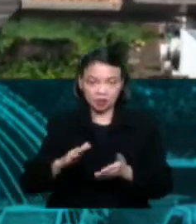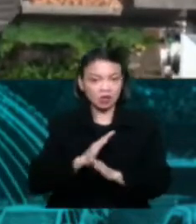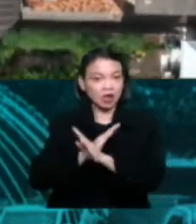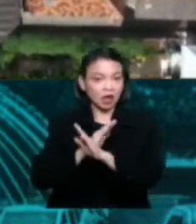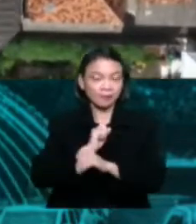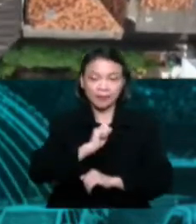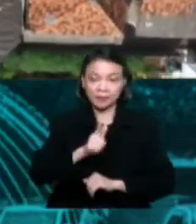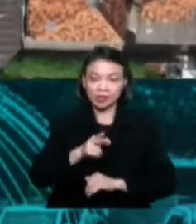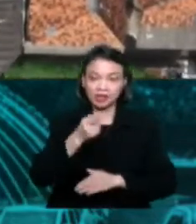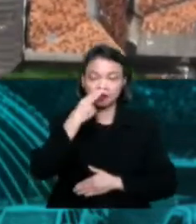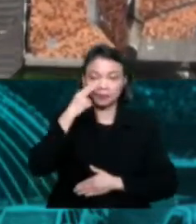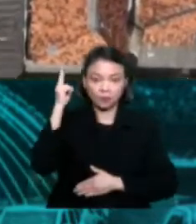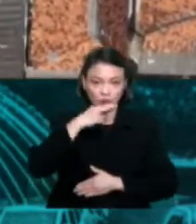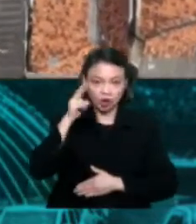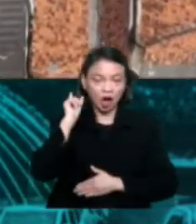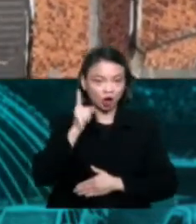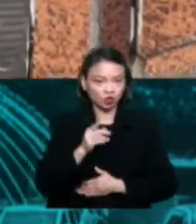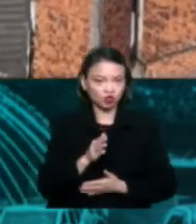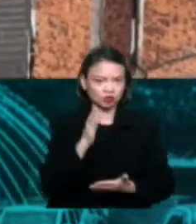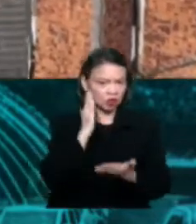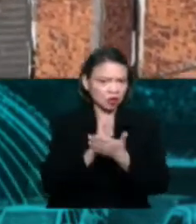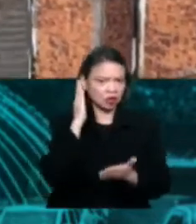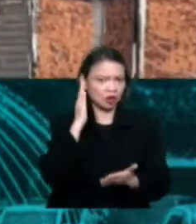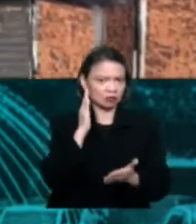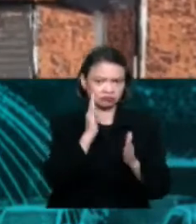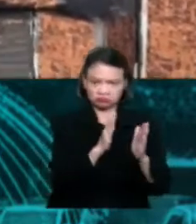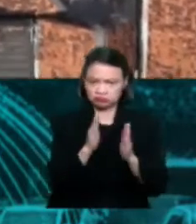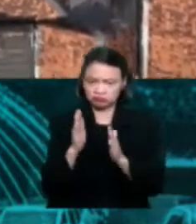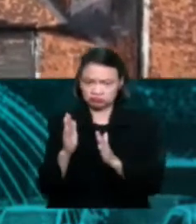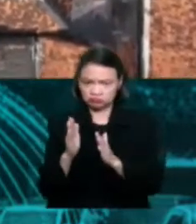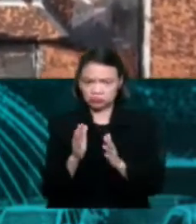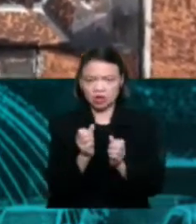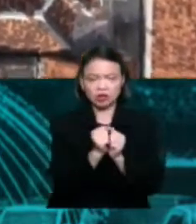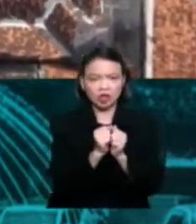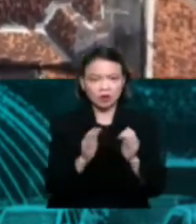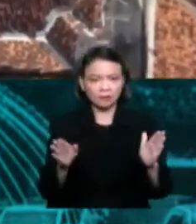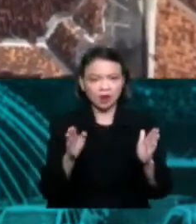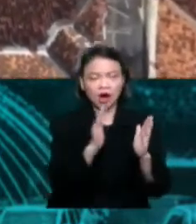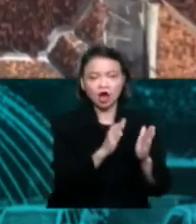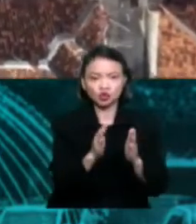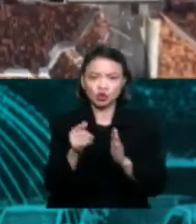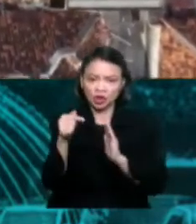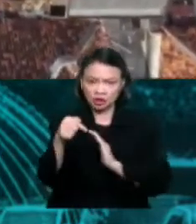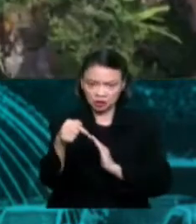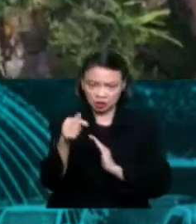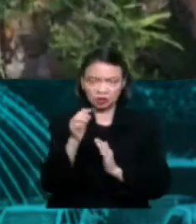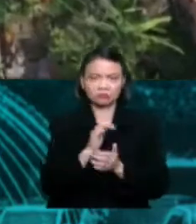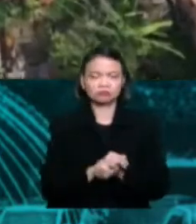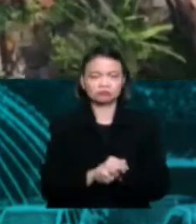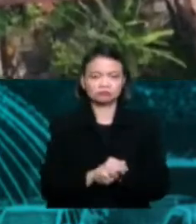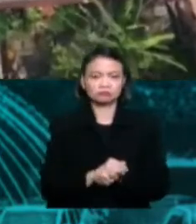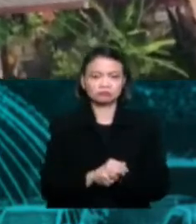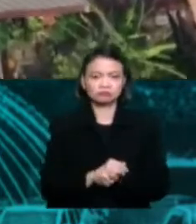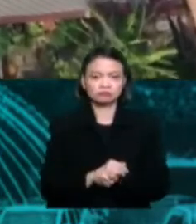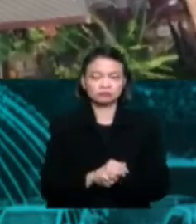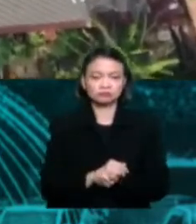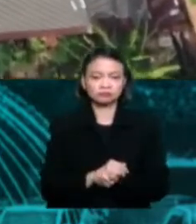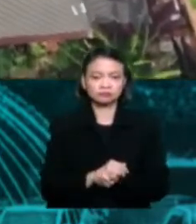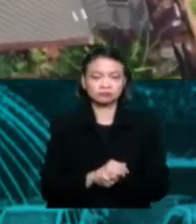because without that we are still in the developing country, like in the city, we can